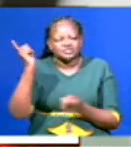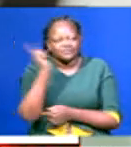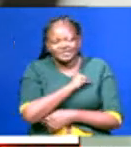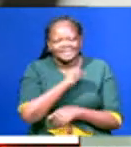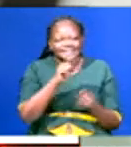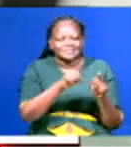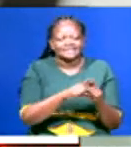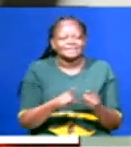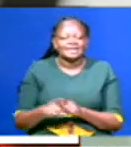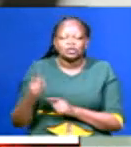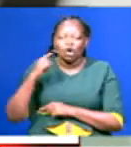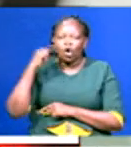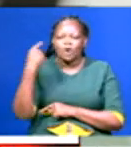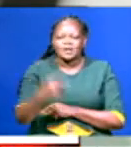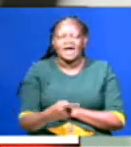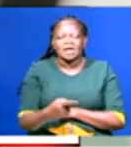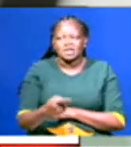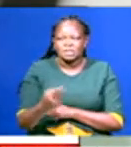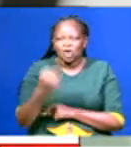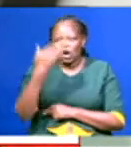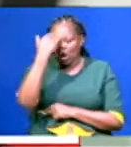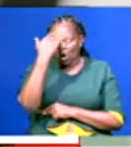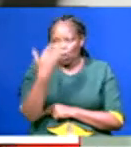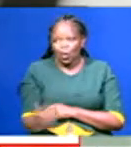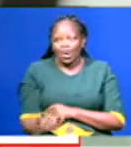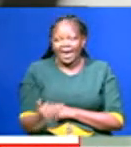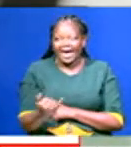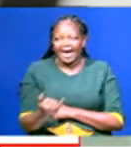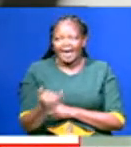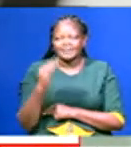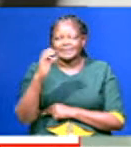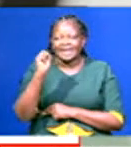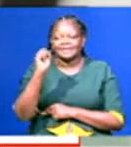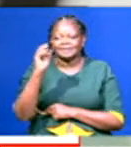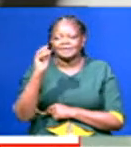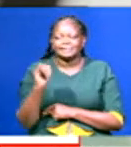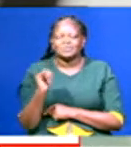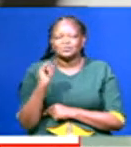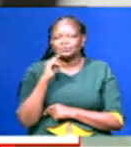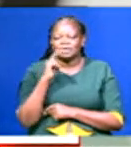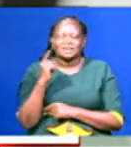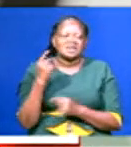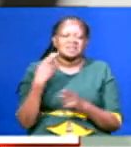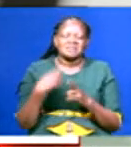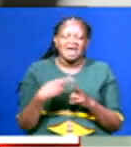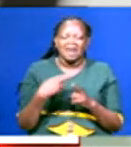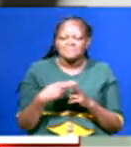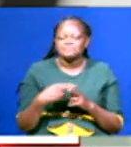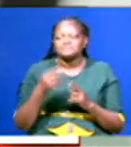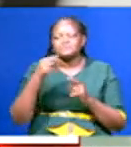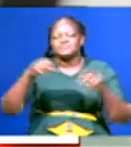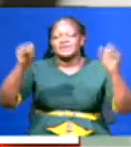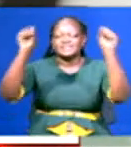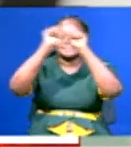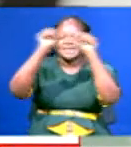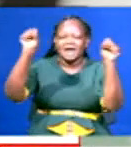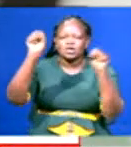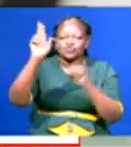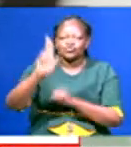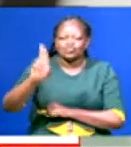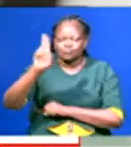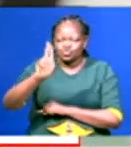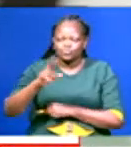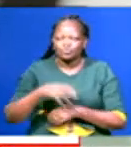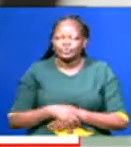directed, because Ambassador Yatani would from time to time invoke the name of the then President Uhuru